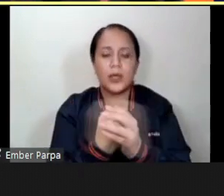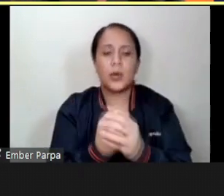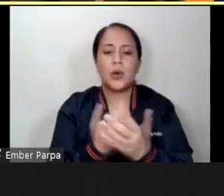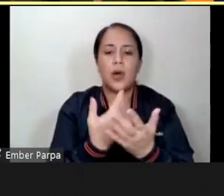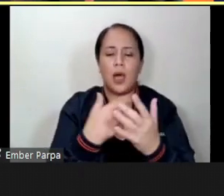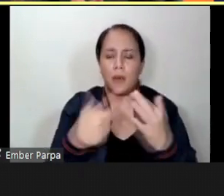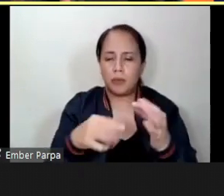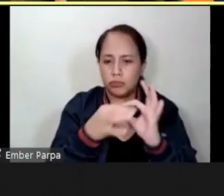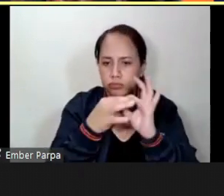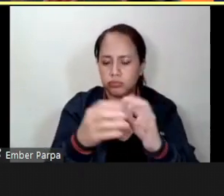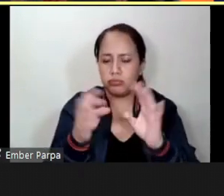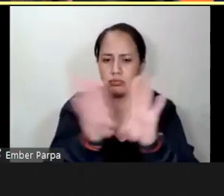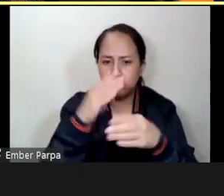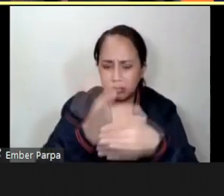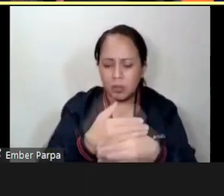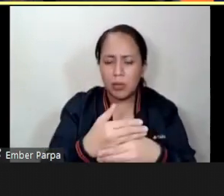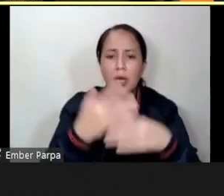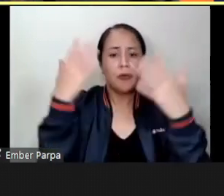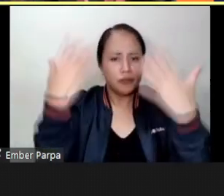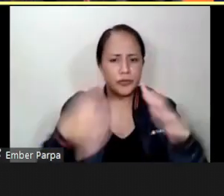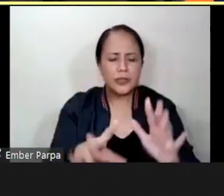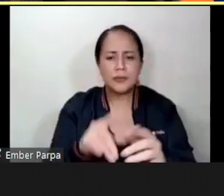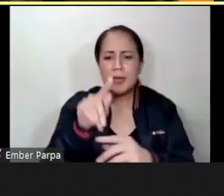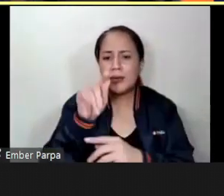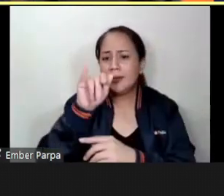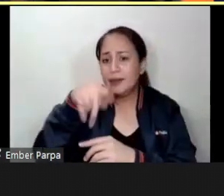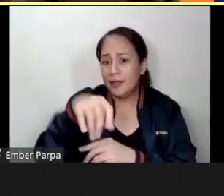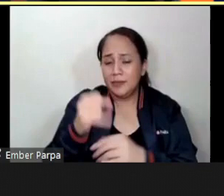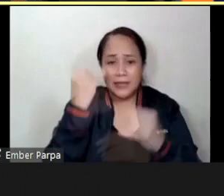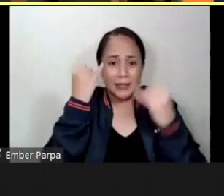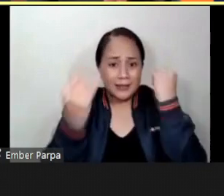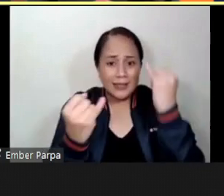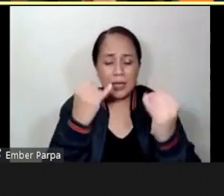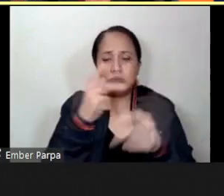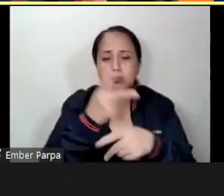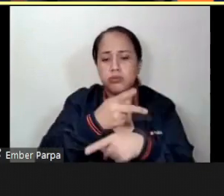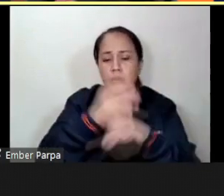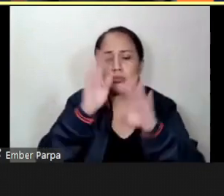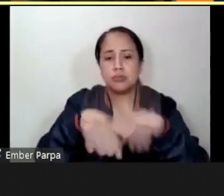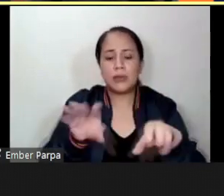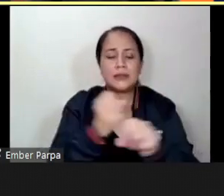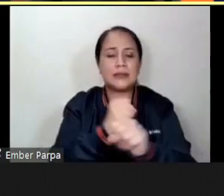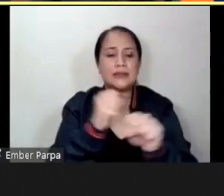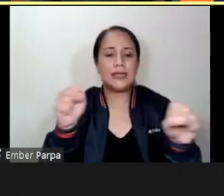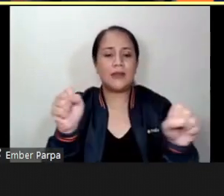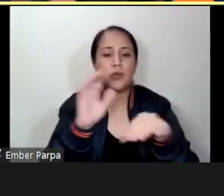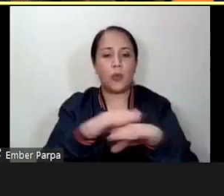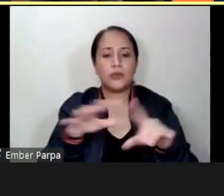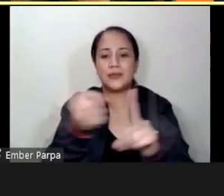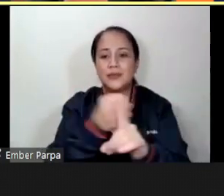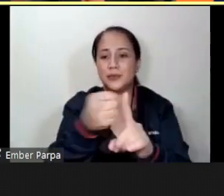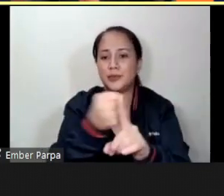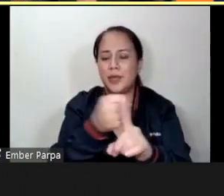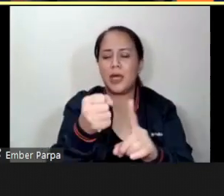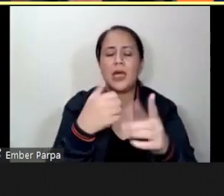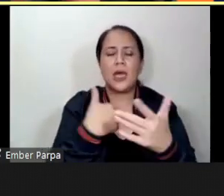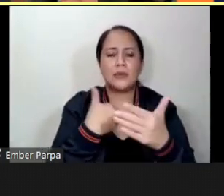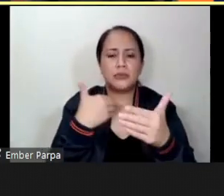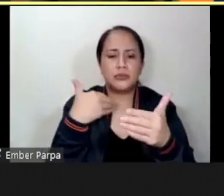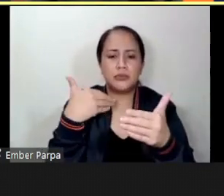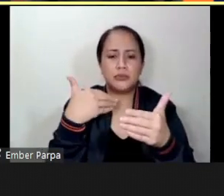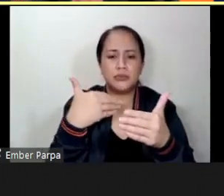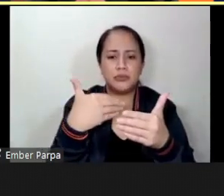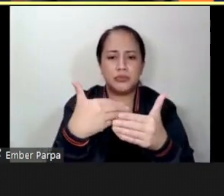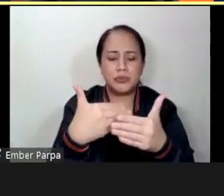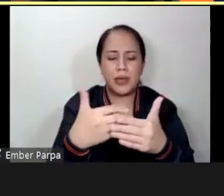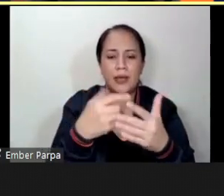down. We've been given practical tips and reminders about keeping our children safe from online abuse and nearly every